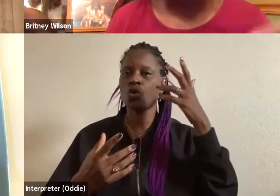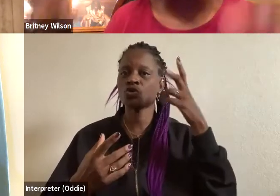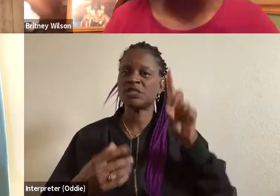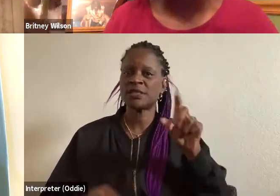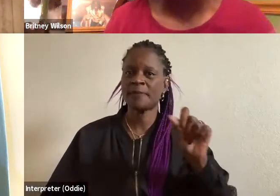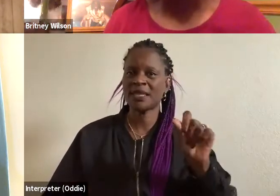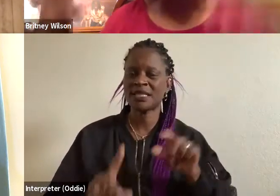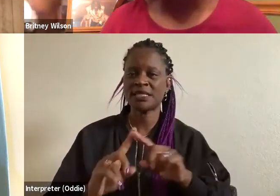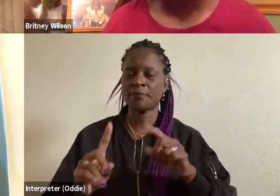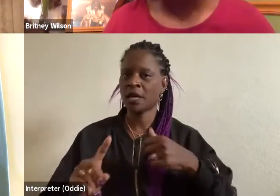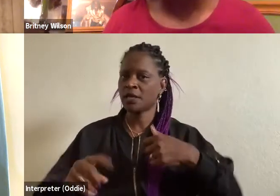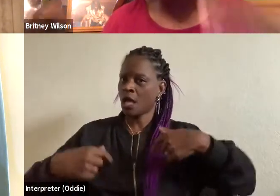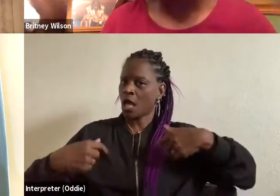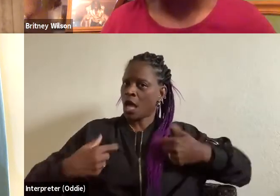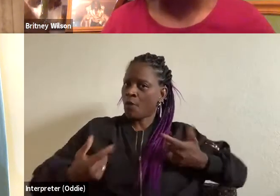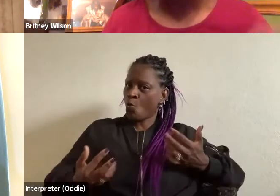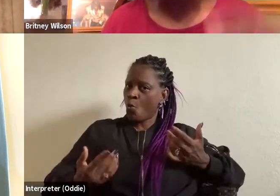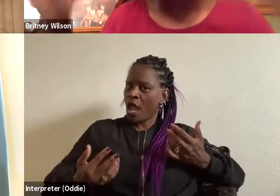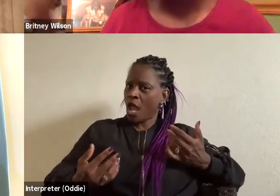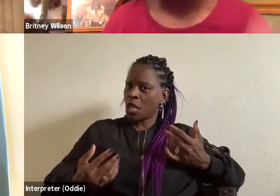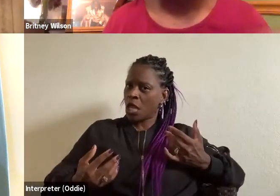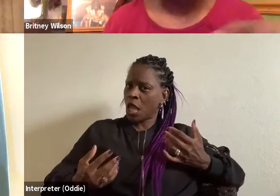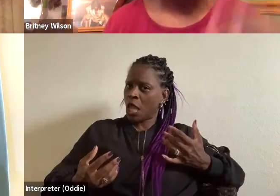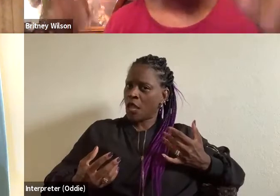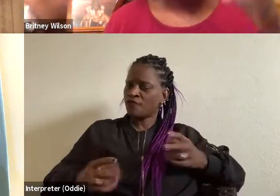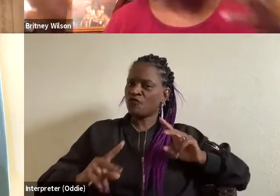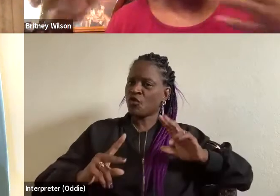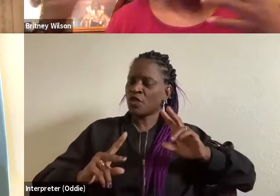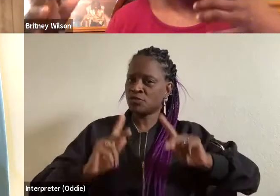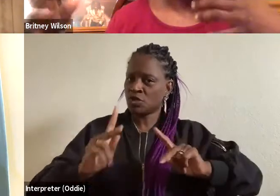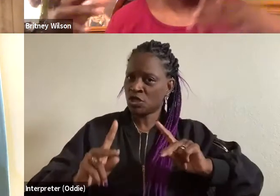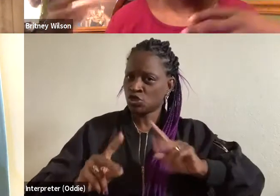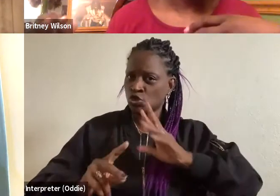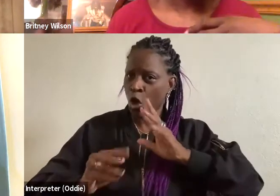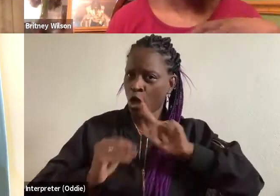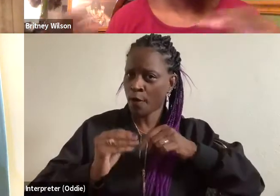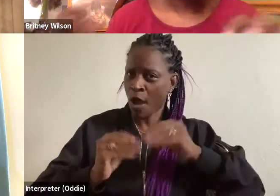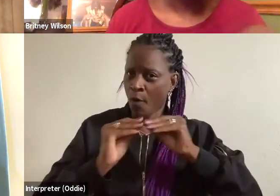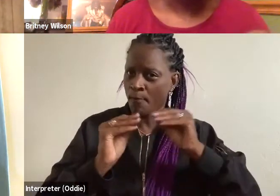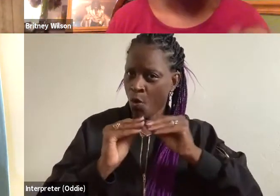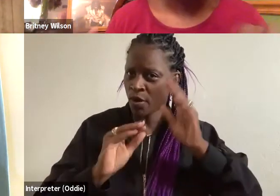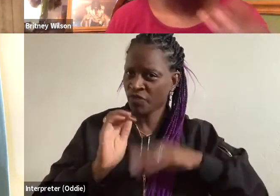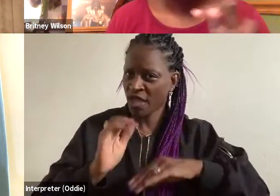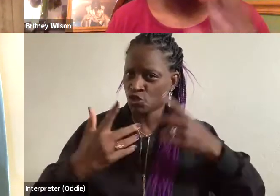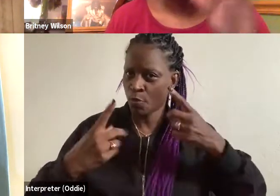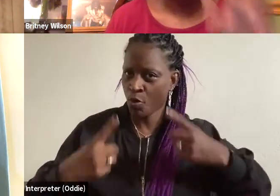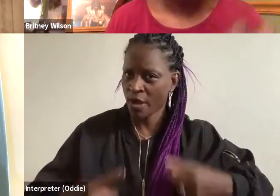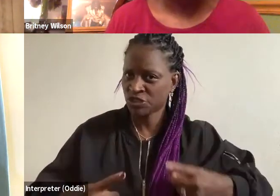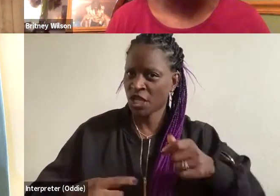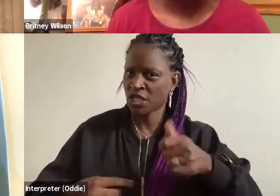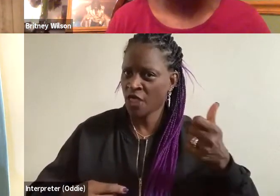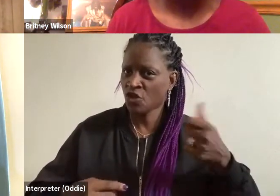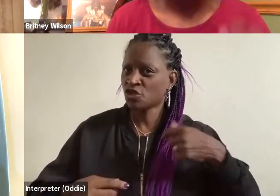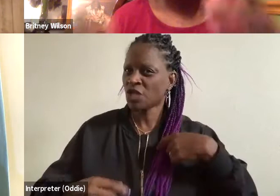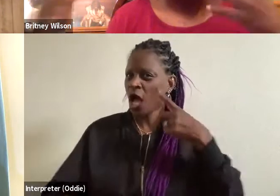of disabilities to be welcomed in and ushered in. And I have my cynicisms and suspicions as to why that hasn't happened